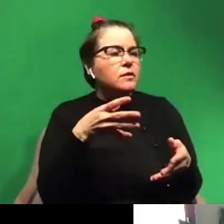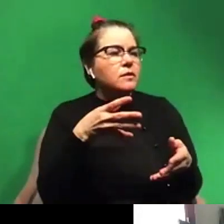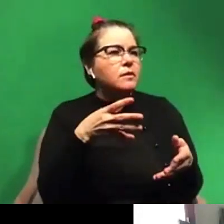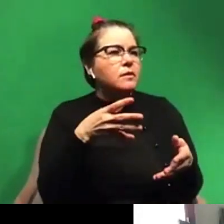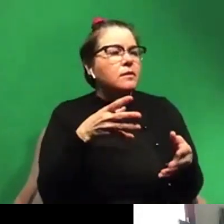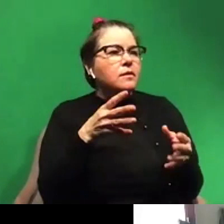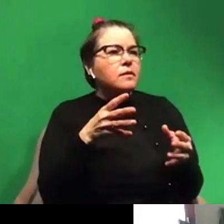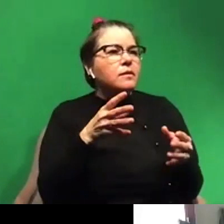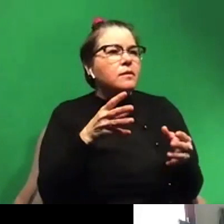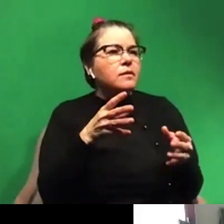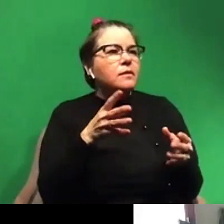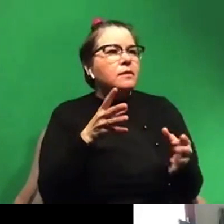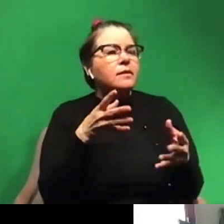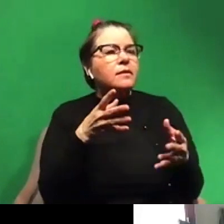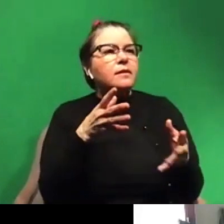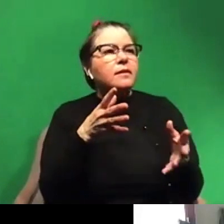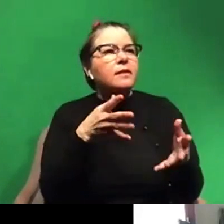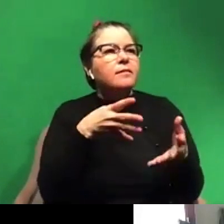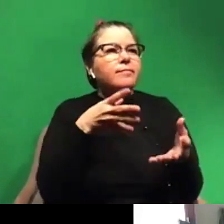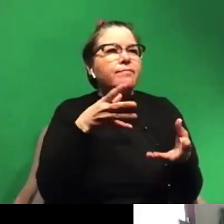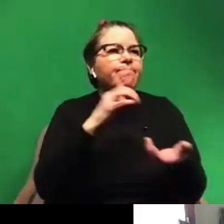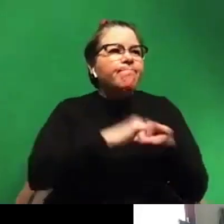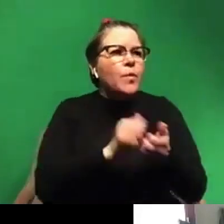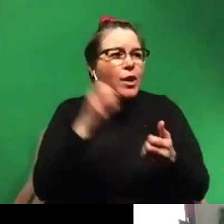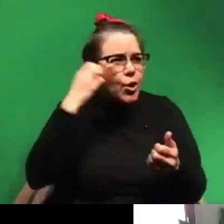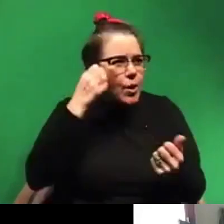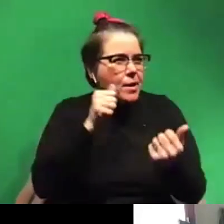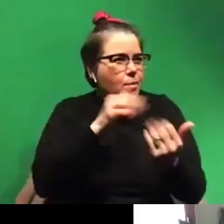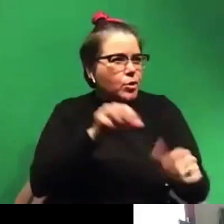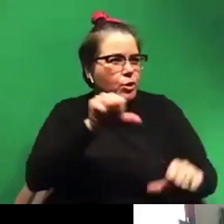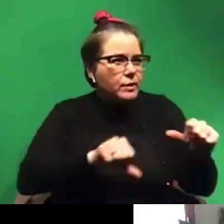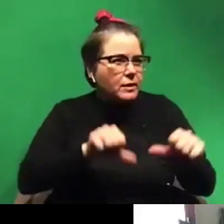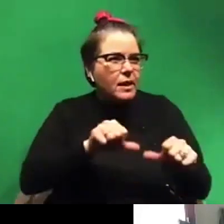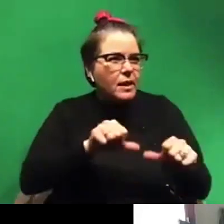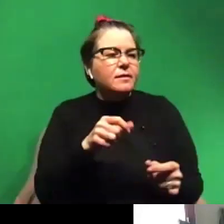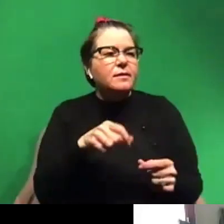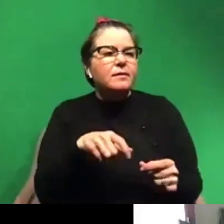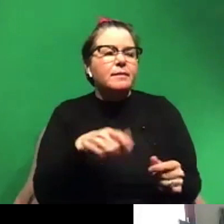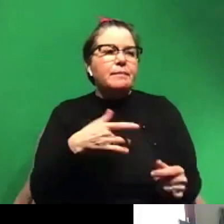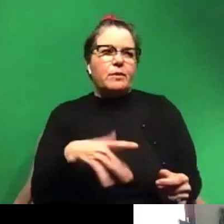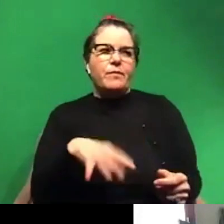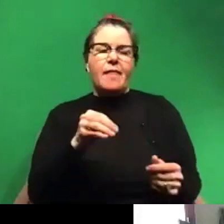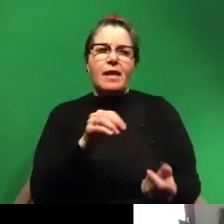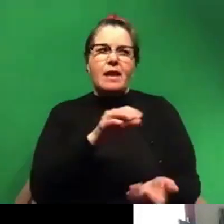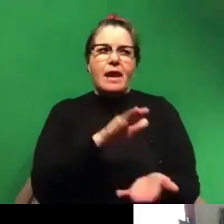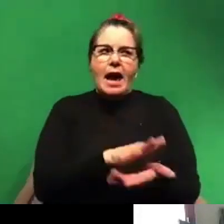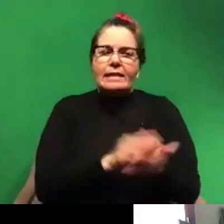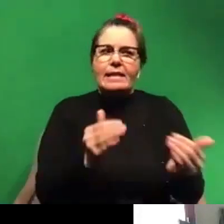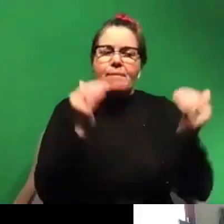European approach to science that is often in academia? How can we like incorporate those two